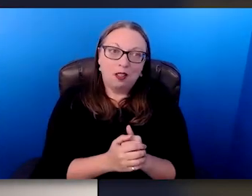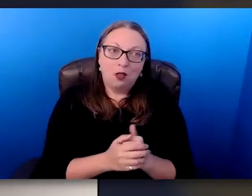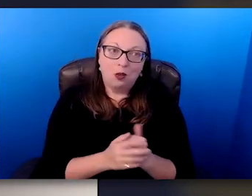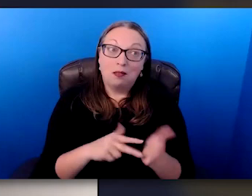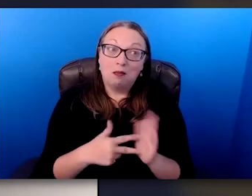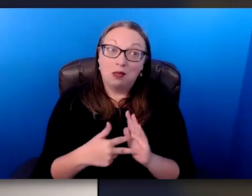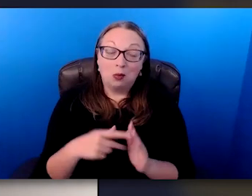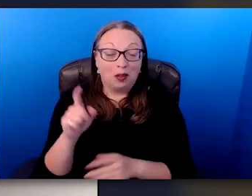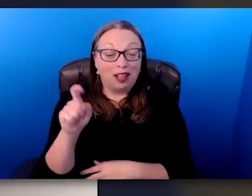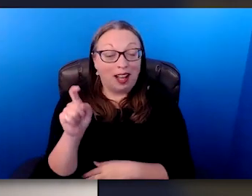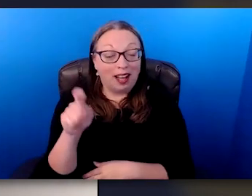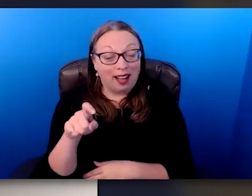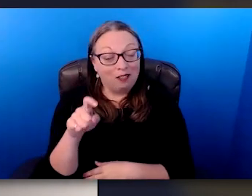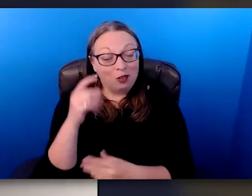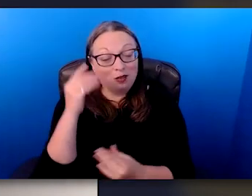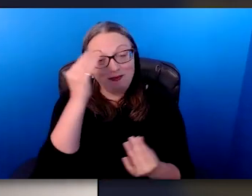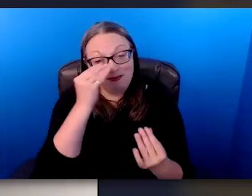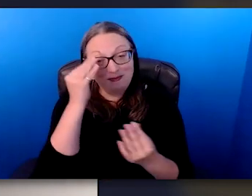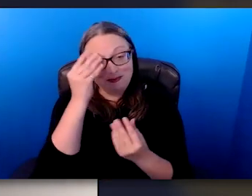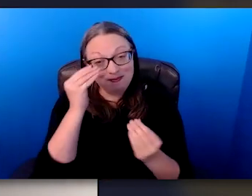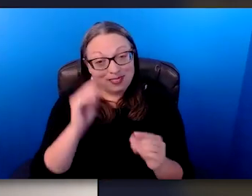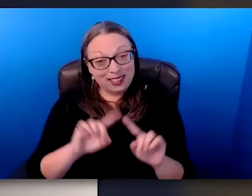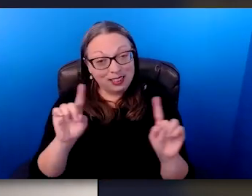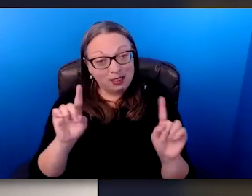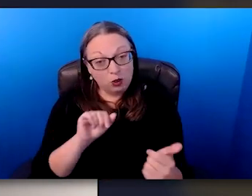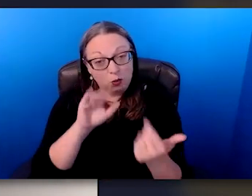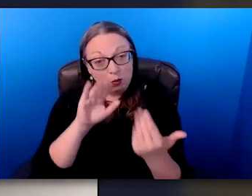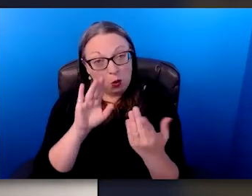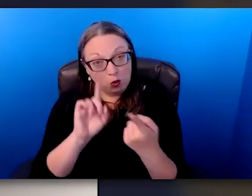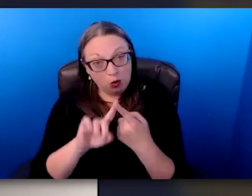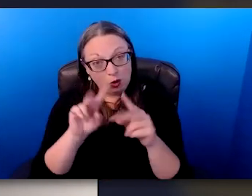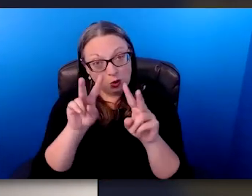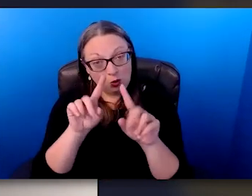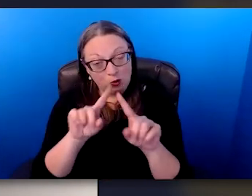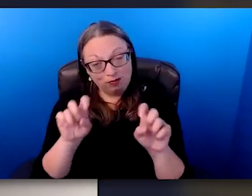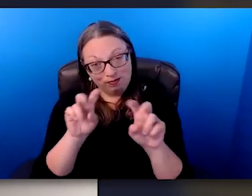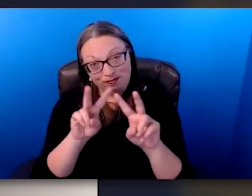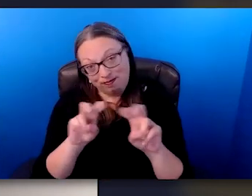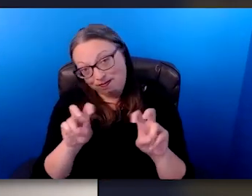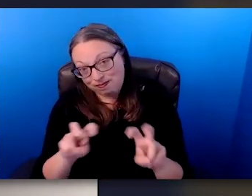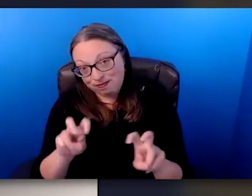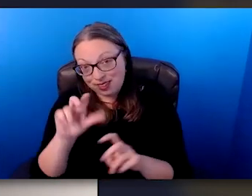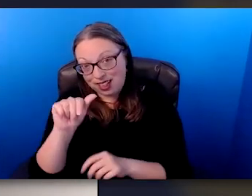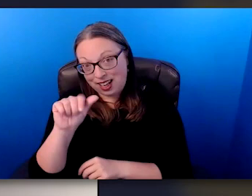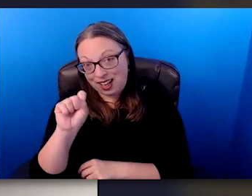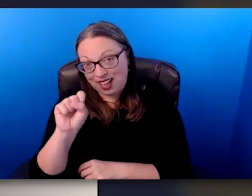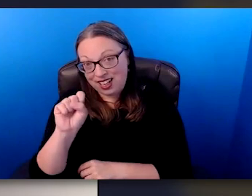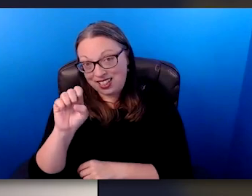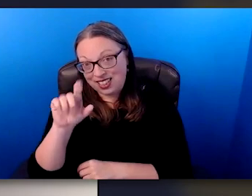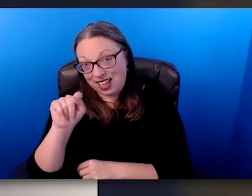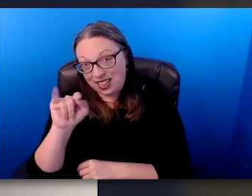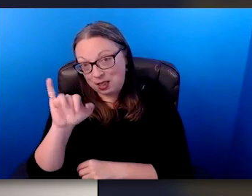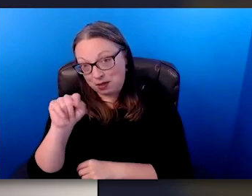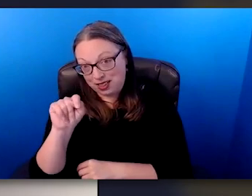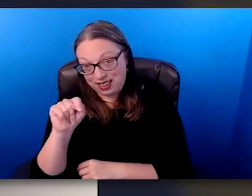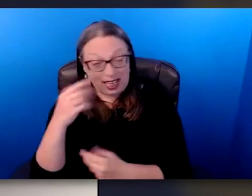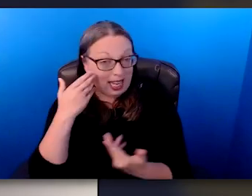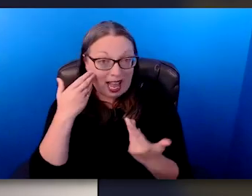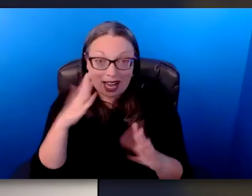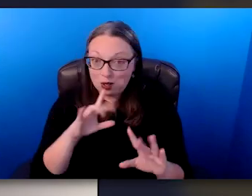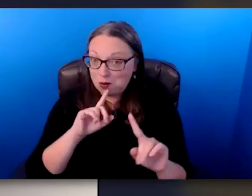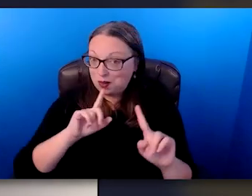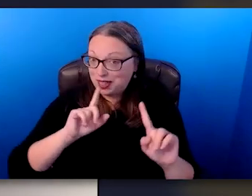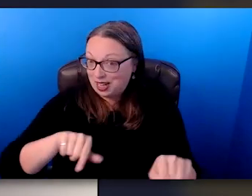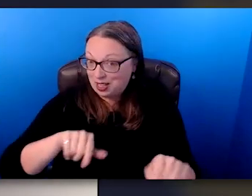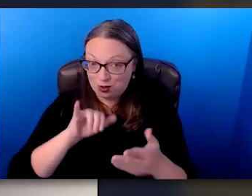necessitate a rethinking of how we do assessment. I don't know what the answer to that is yet. I think we